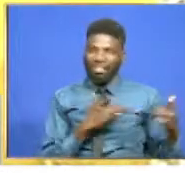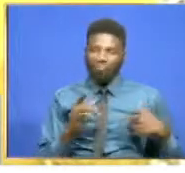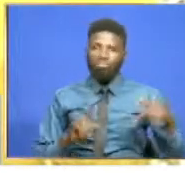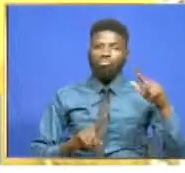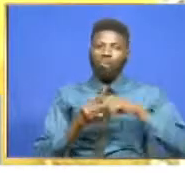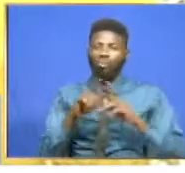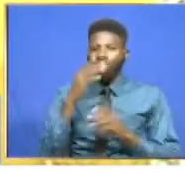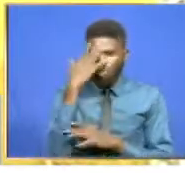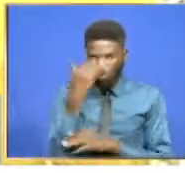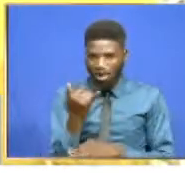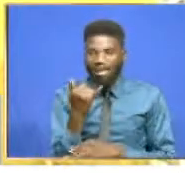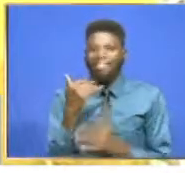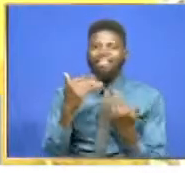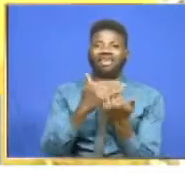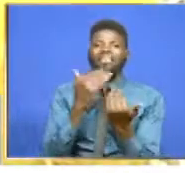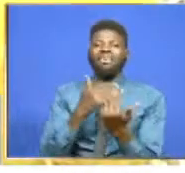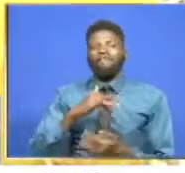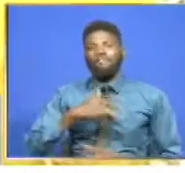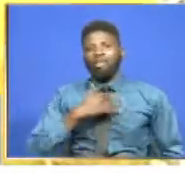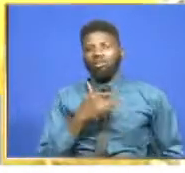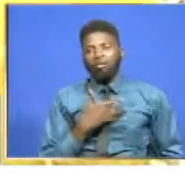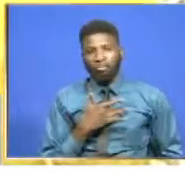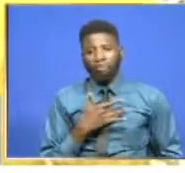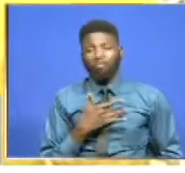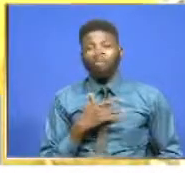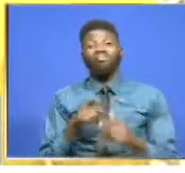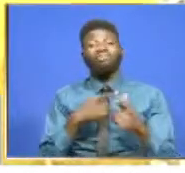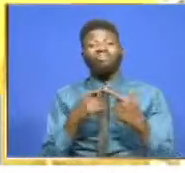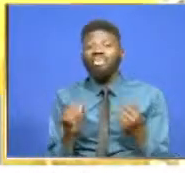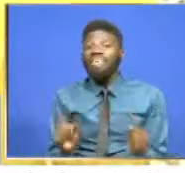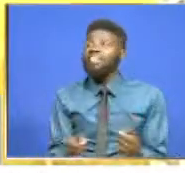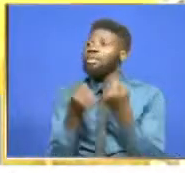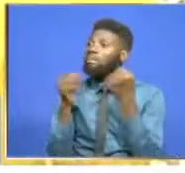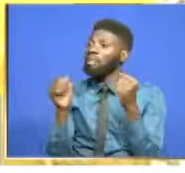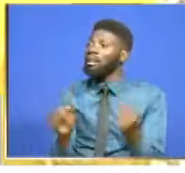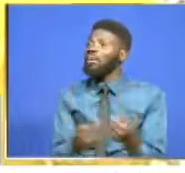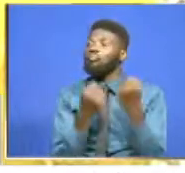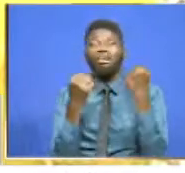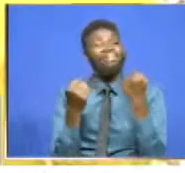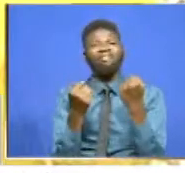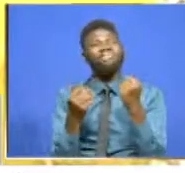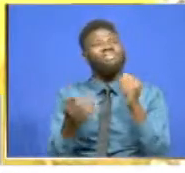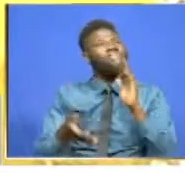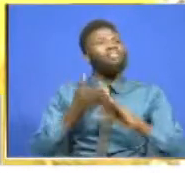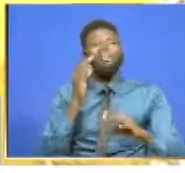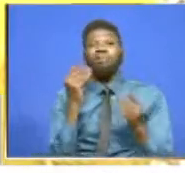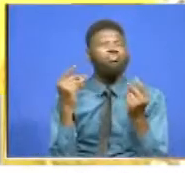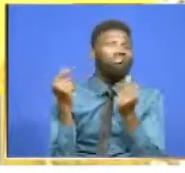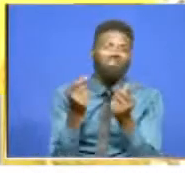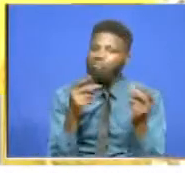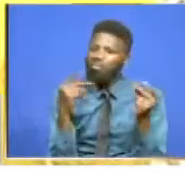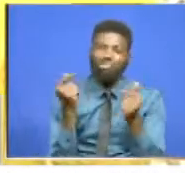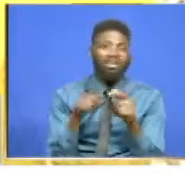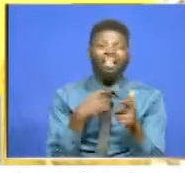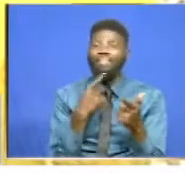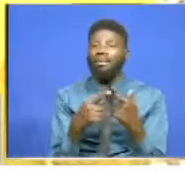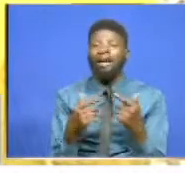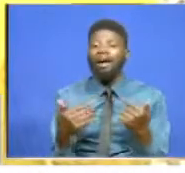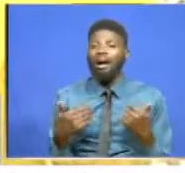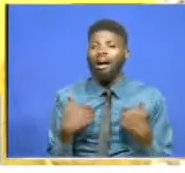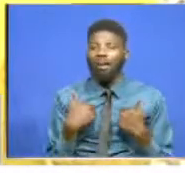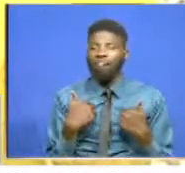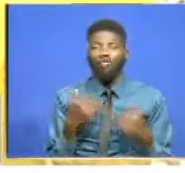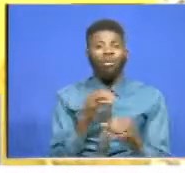because of the things that happened thereafter, and they happened so fast, and there was no